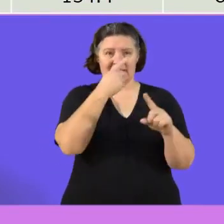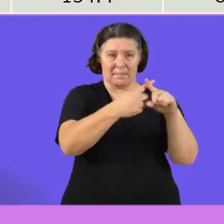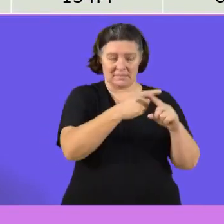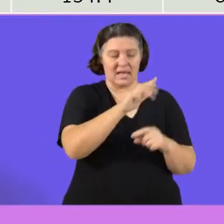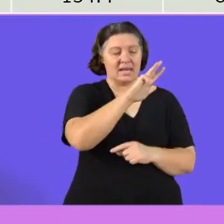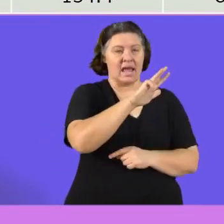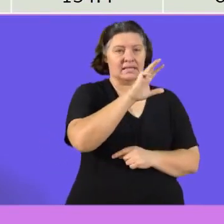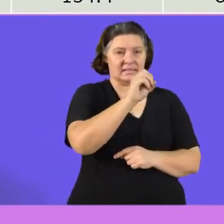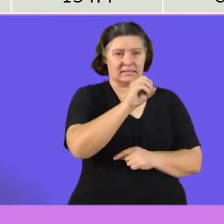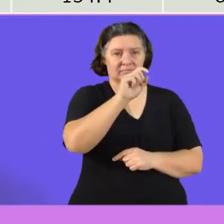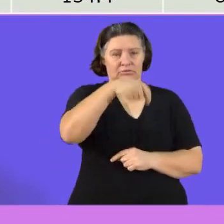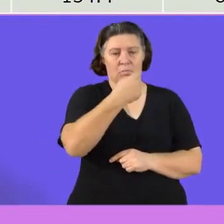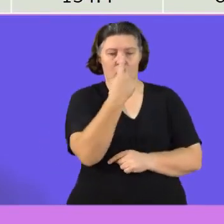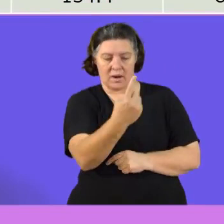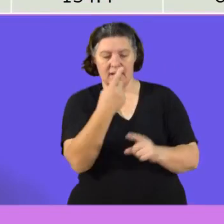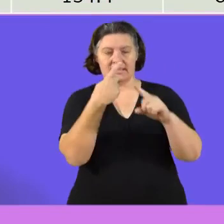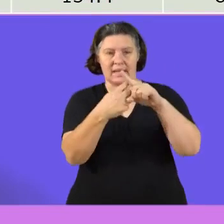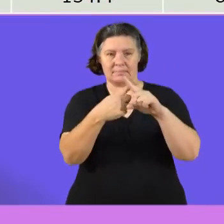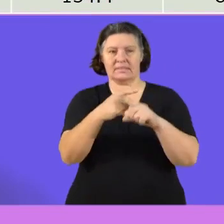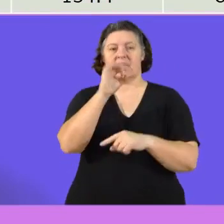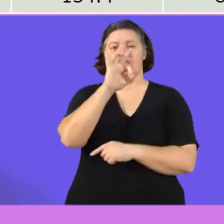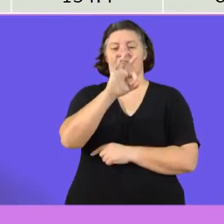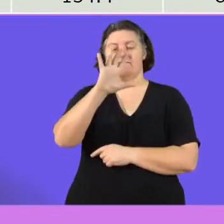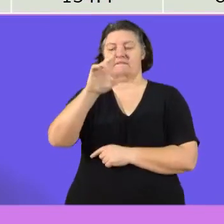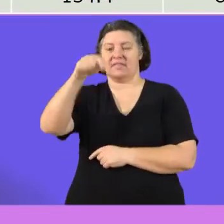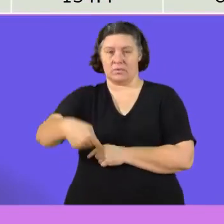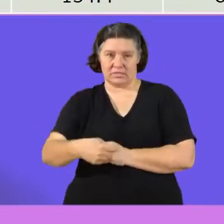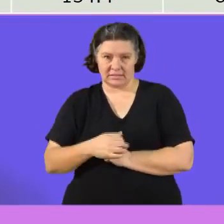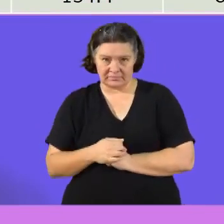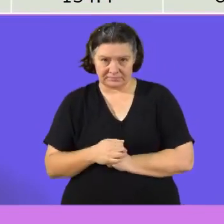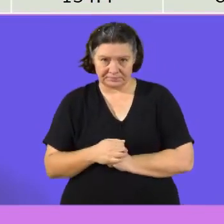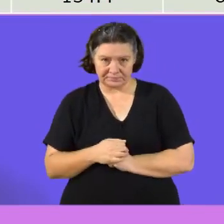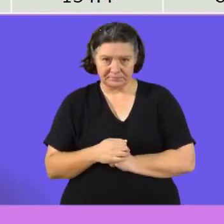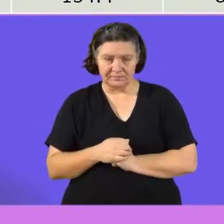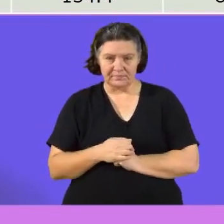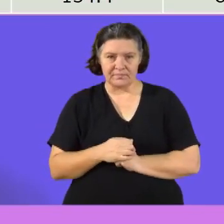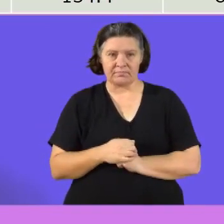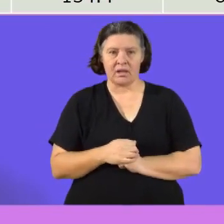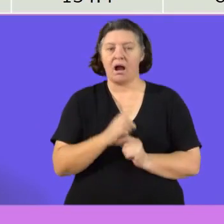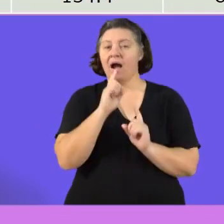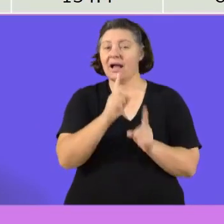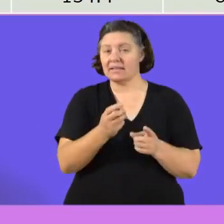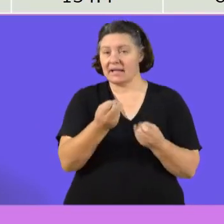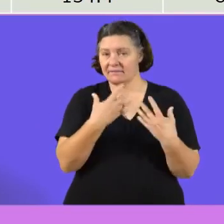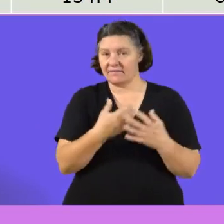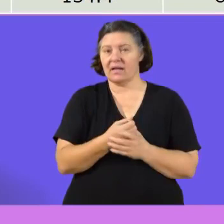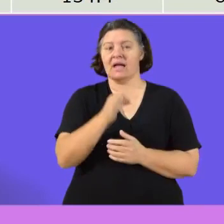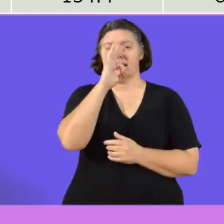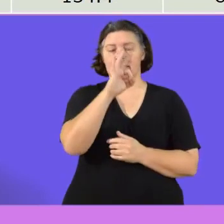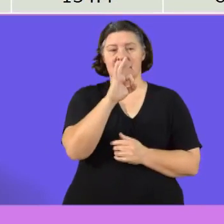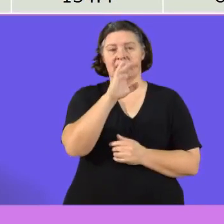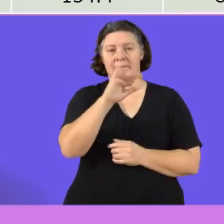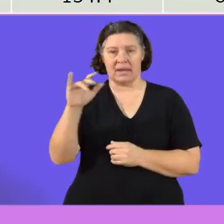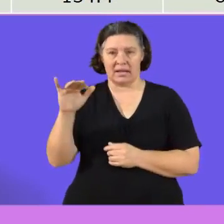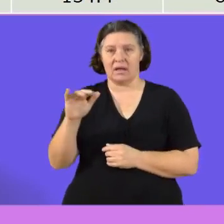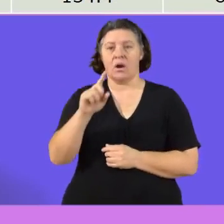35,000 kilometers. Right, so let's quickly indicate 90.1 multiplied by 35,000. That